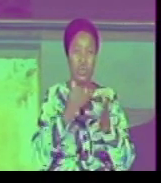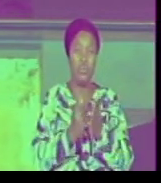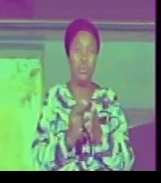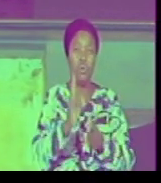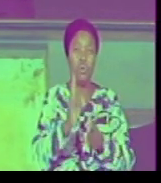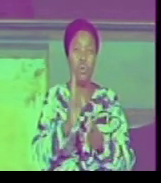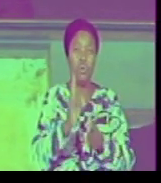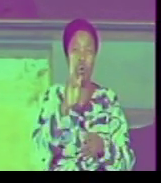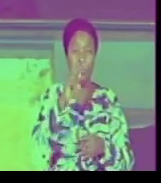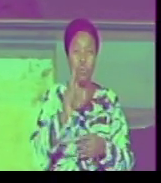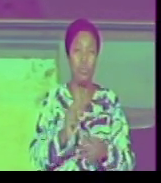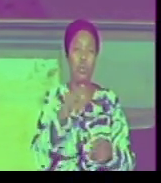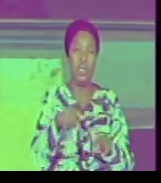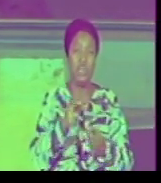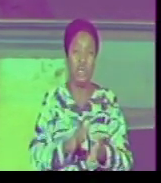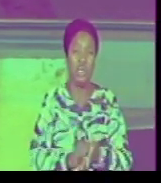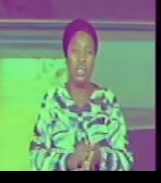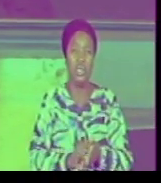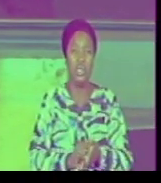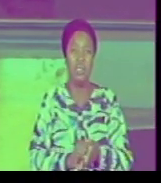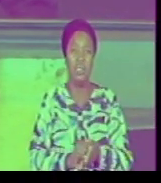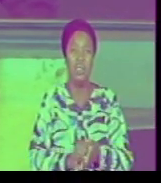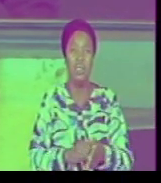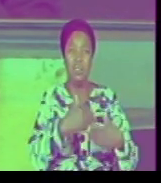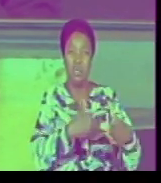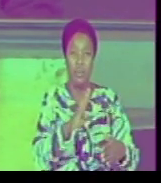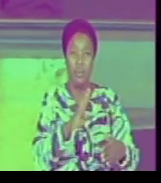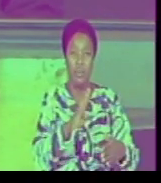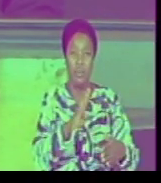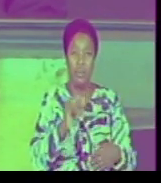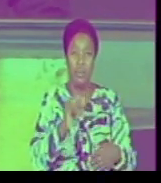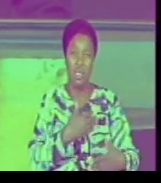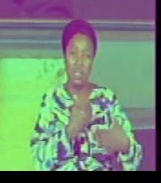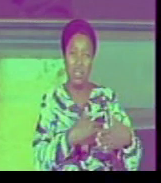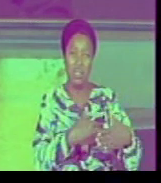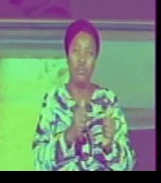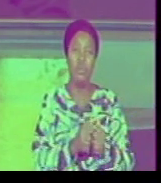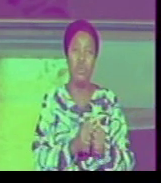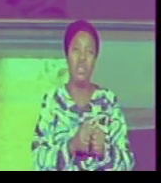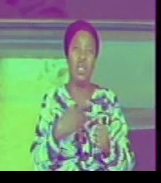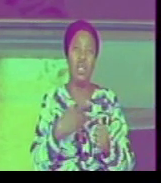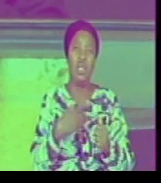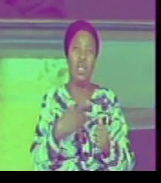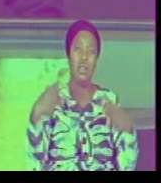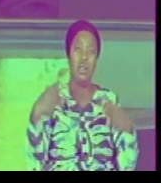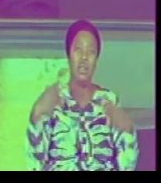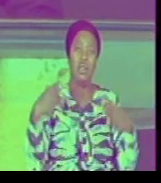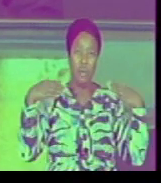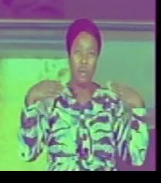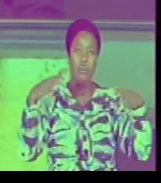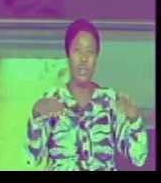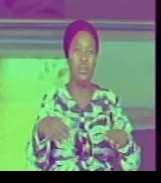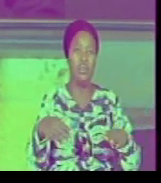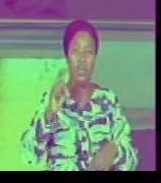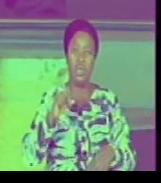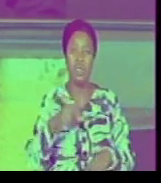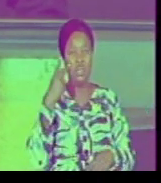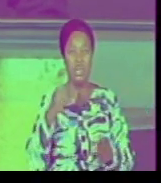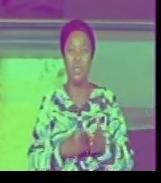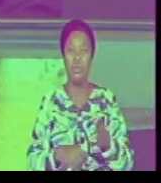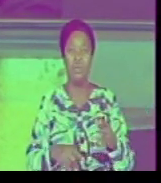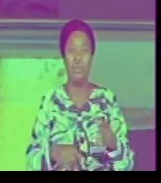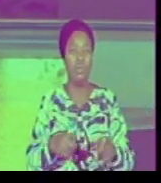up, side by side with the Big Ben. We can't see it again. It's out of